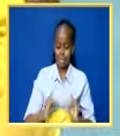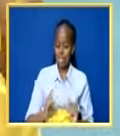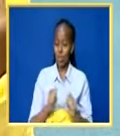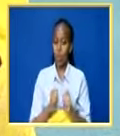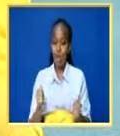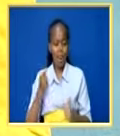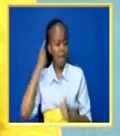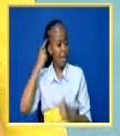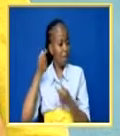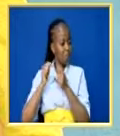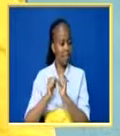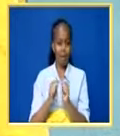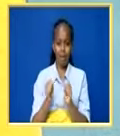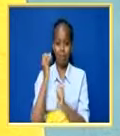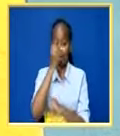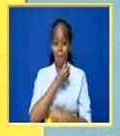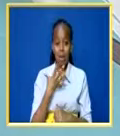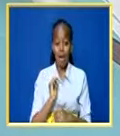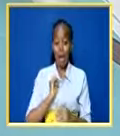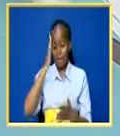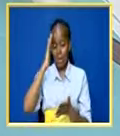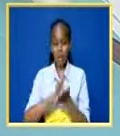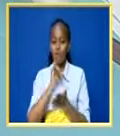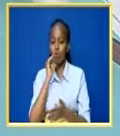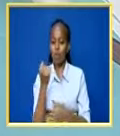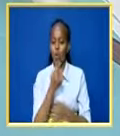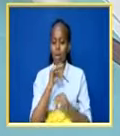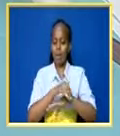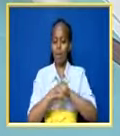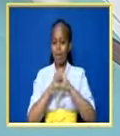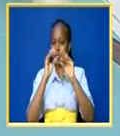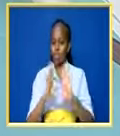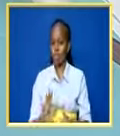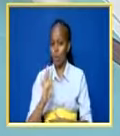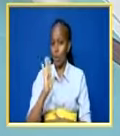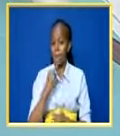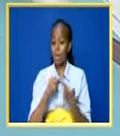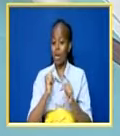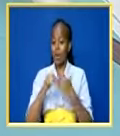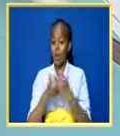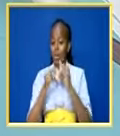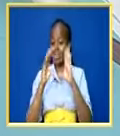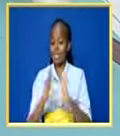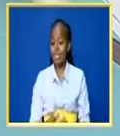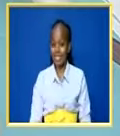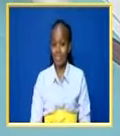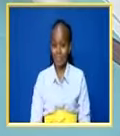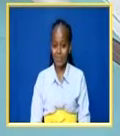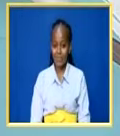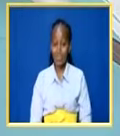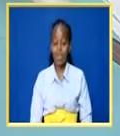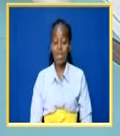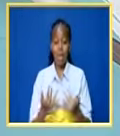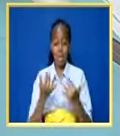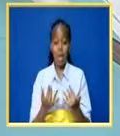well. Her hair was always beautiful. I believe it was not only the English teacher. All oh. teachers. So in